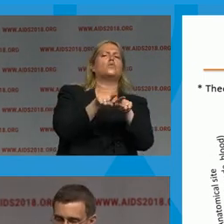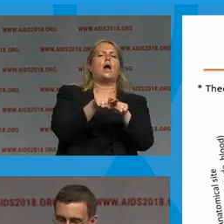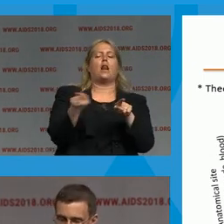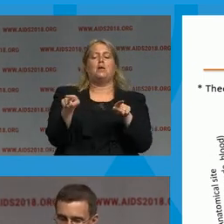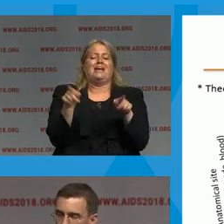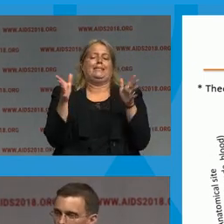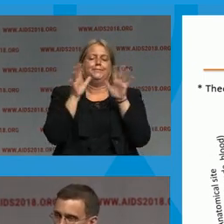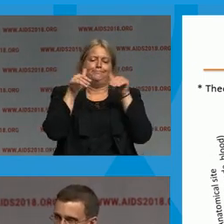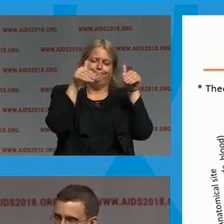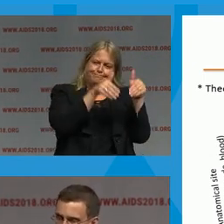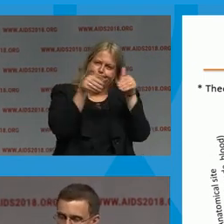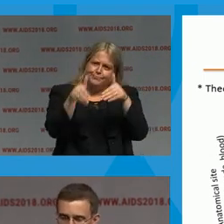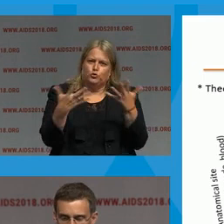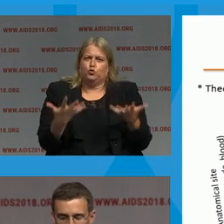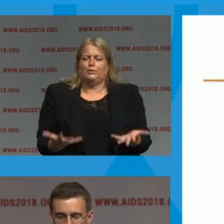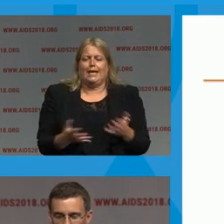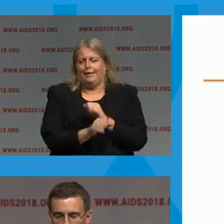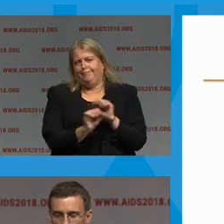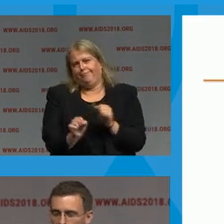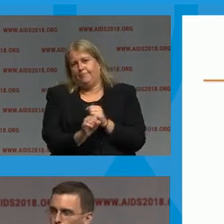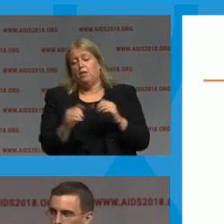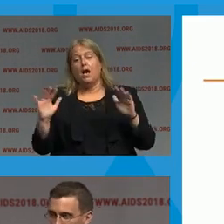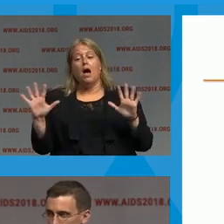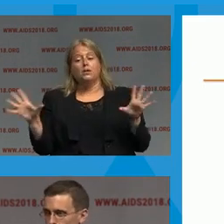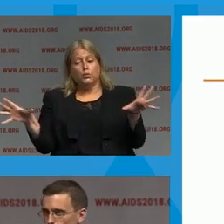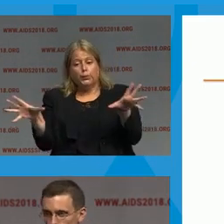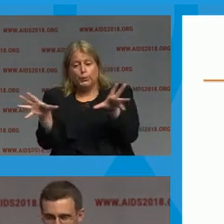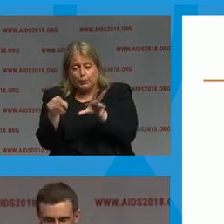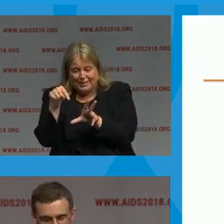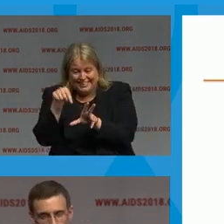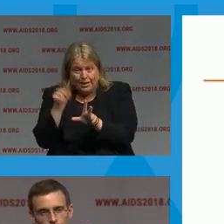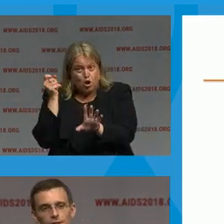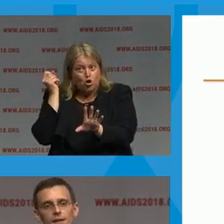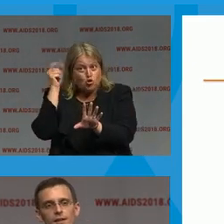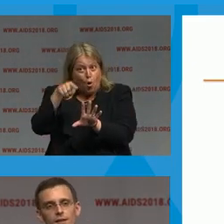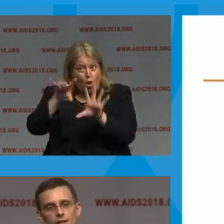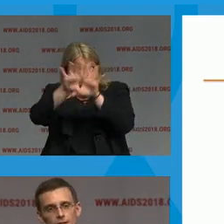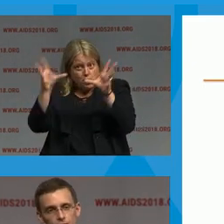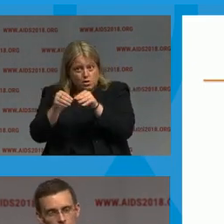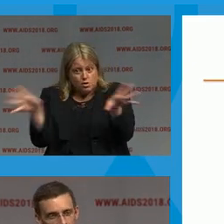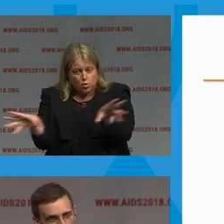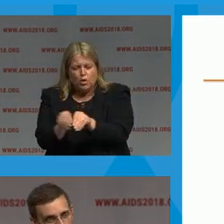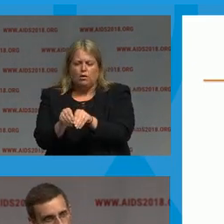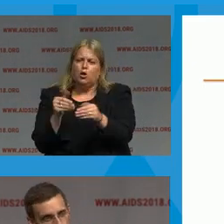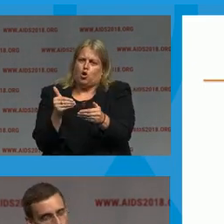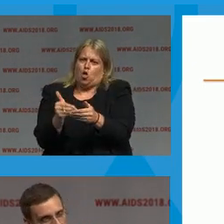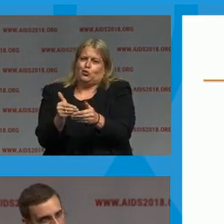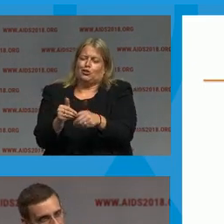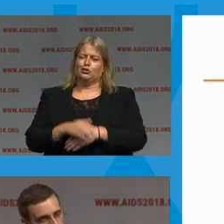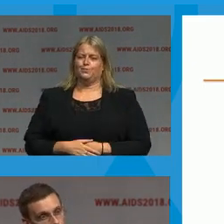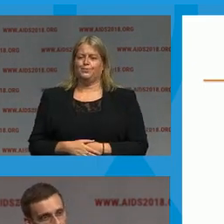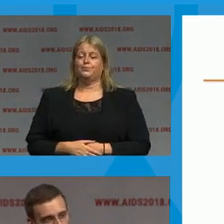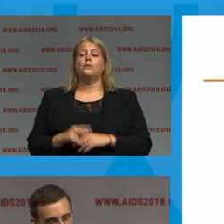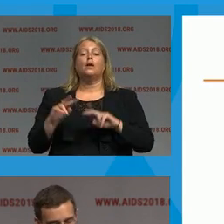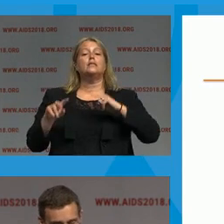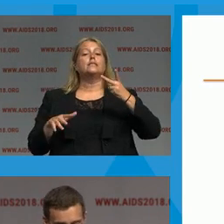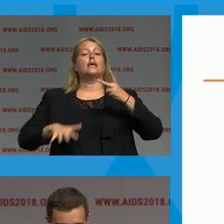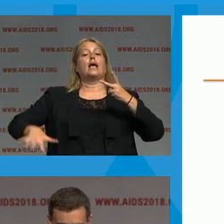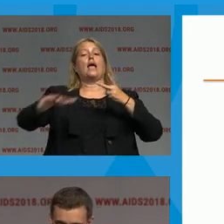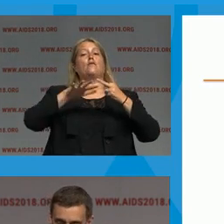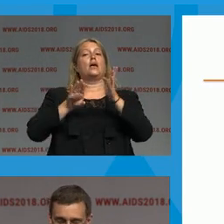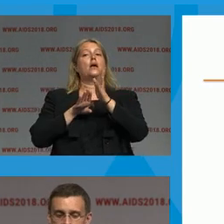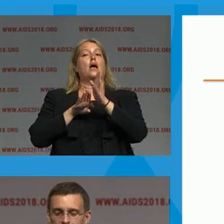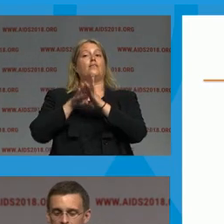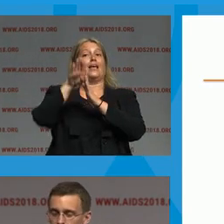have time to go into today, but we're getting closer to this really important goal. The second area of advance that I want to talk to you